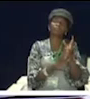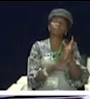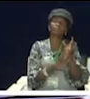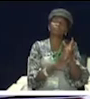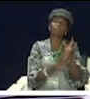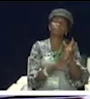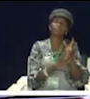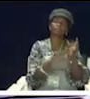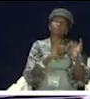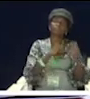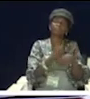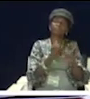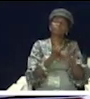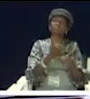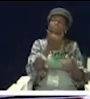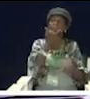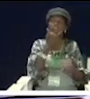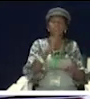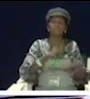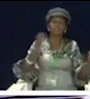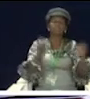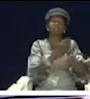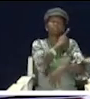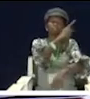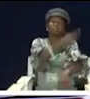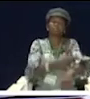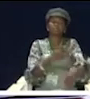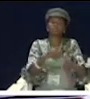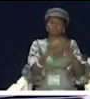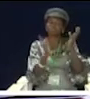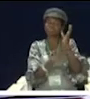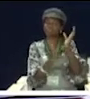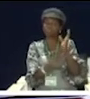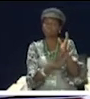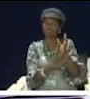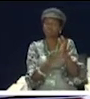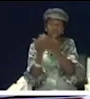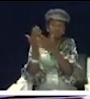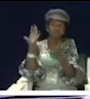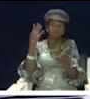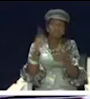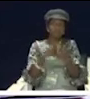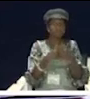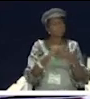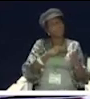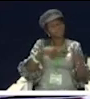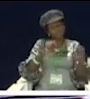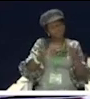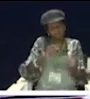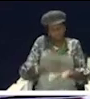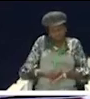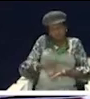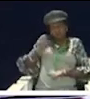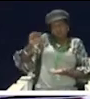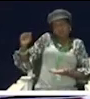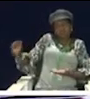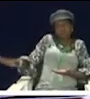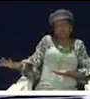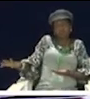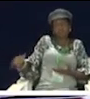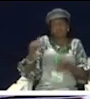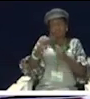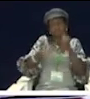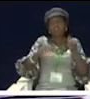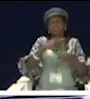I made a mistake, became pregnant, and tried to commit abortion. Everything